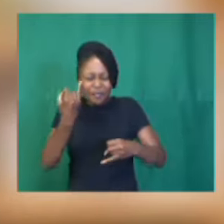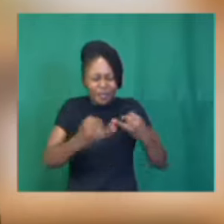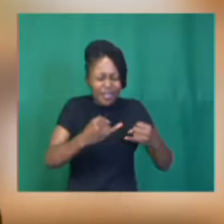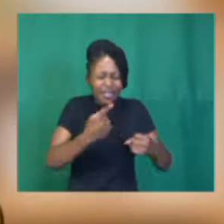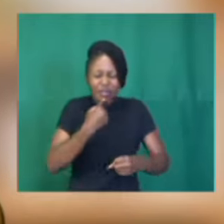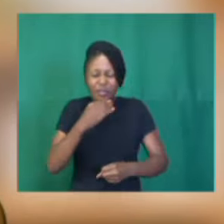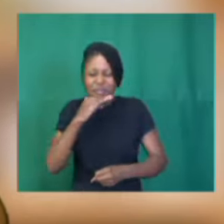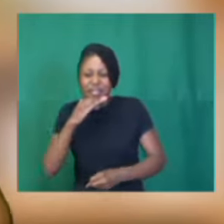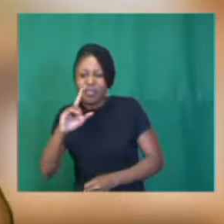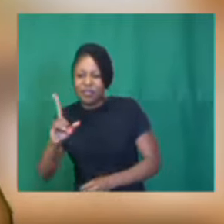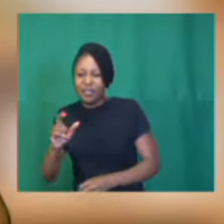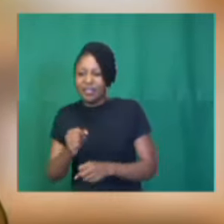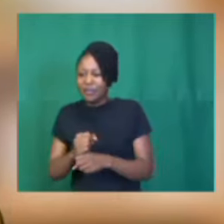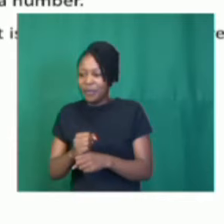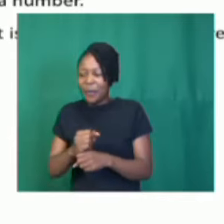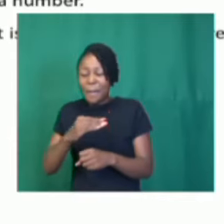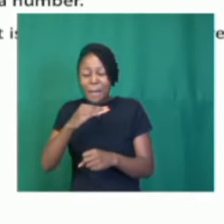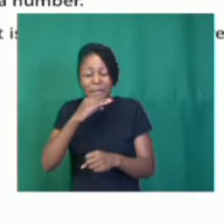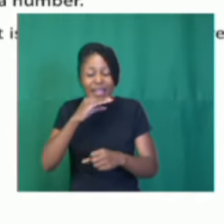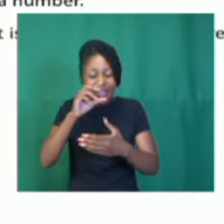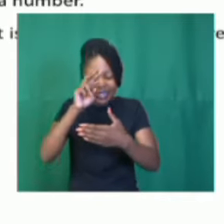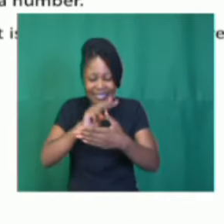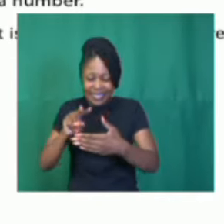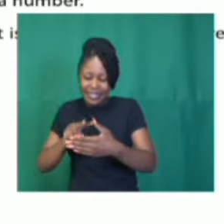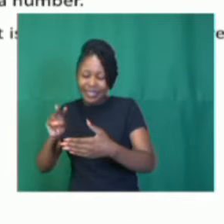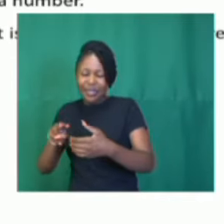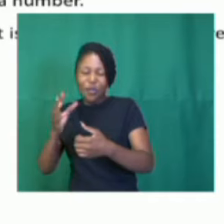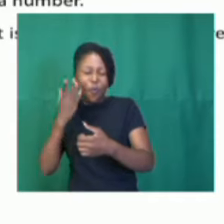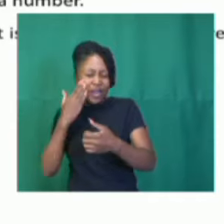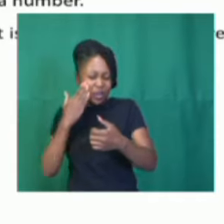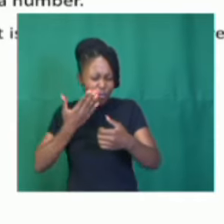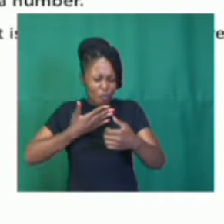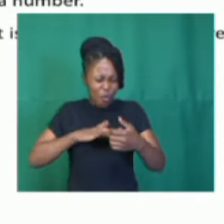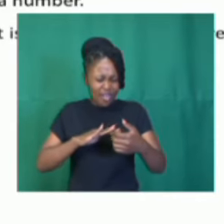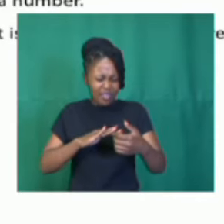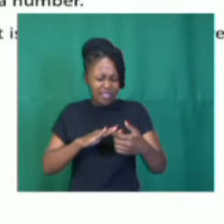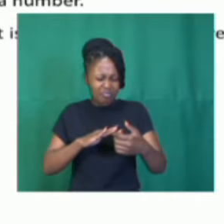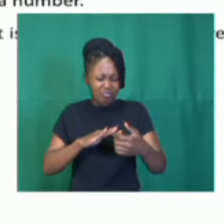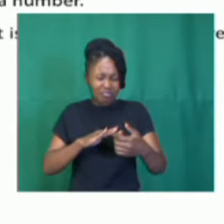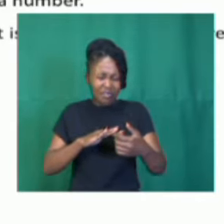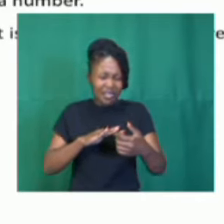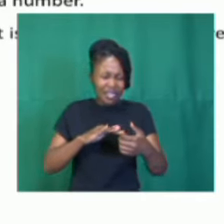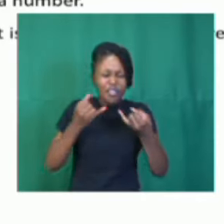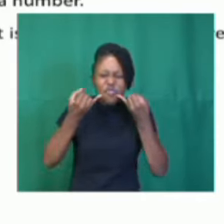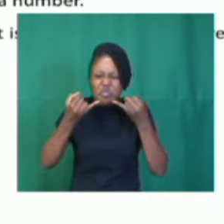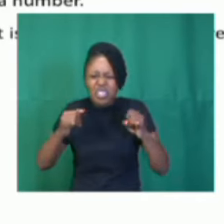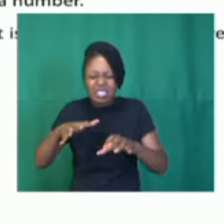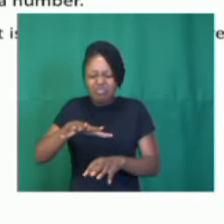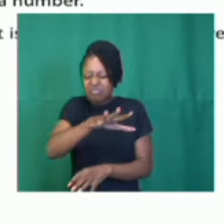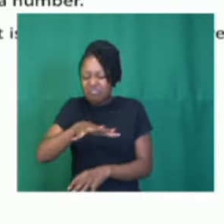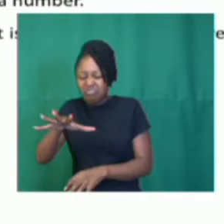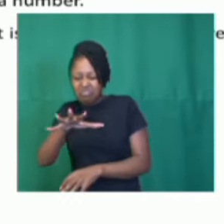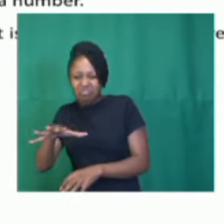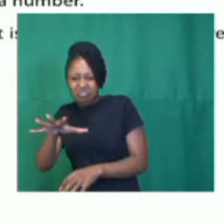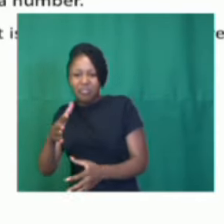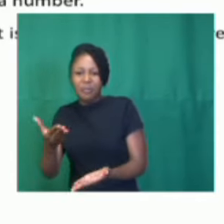earlier, it is reading when you are actually looking for general or specific information. So here we are actually going to continue